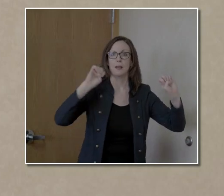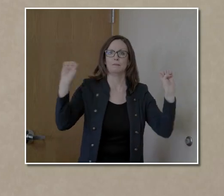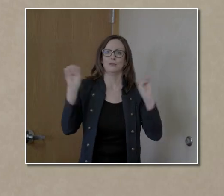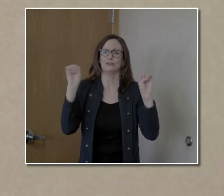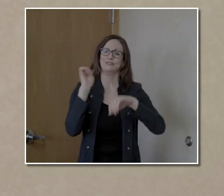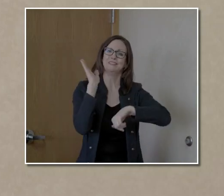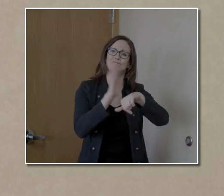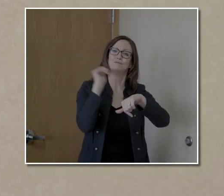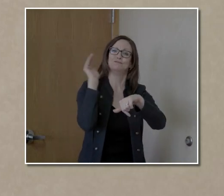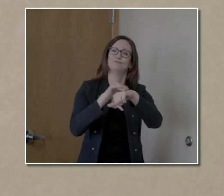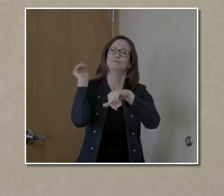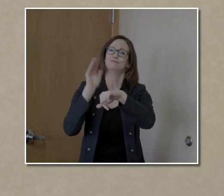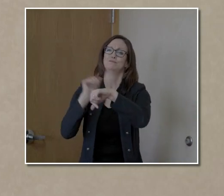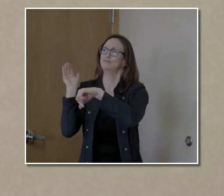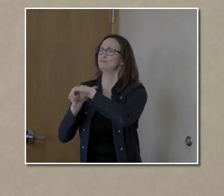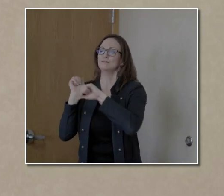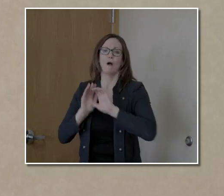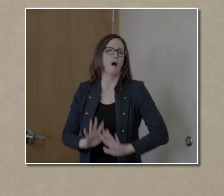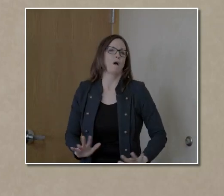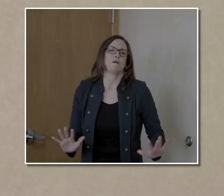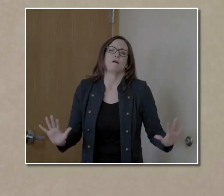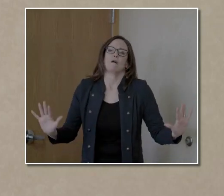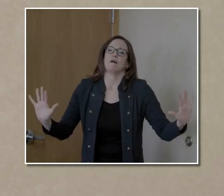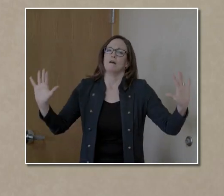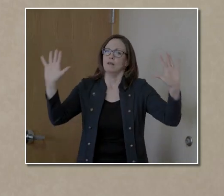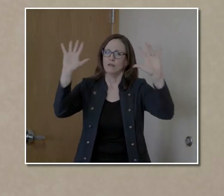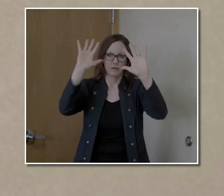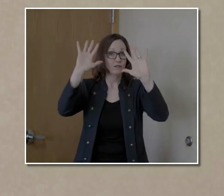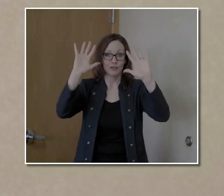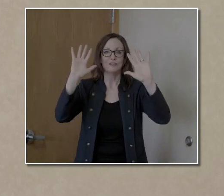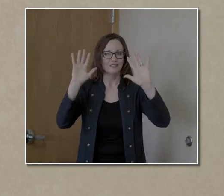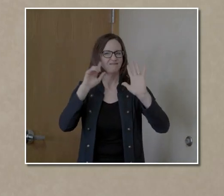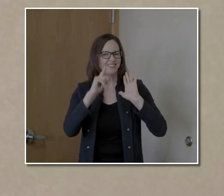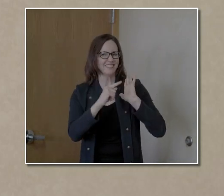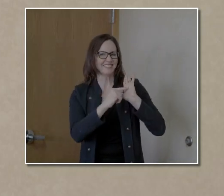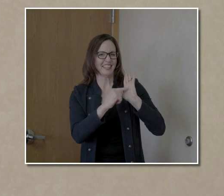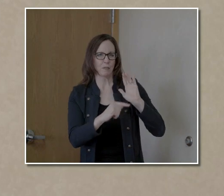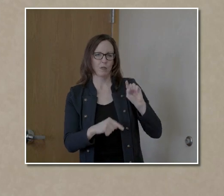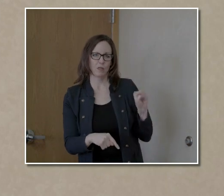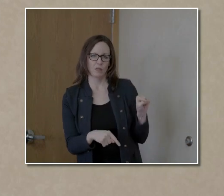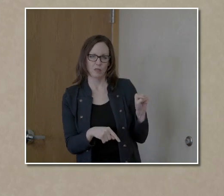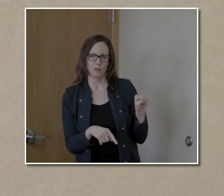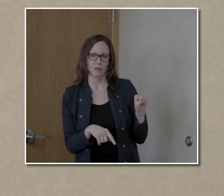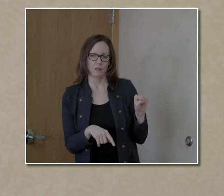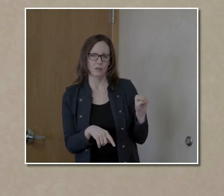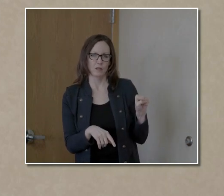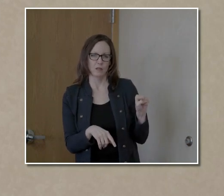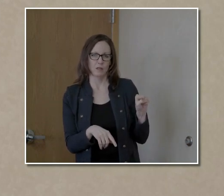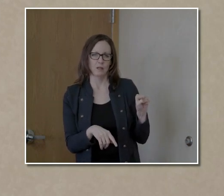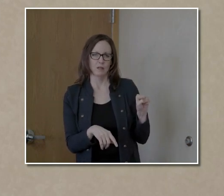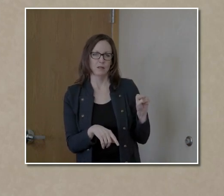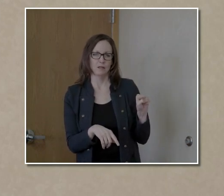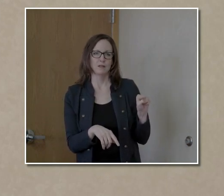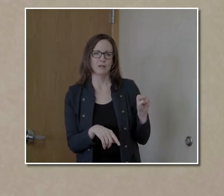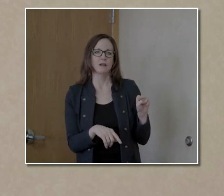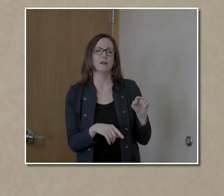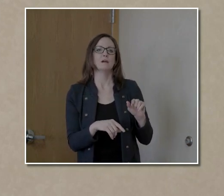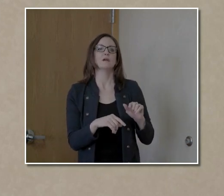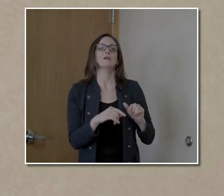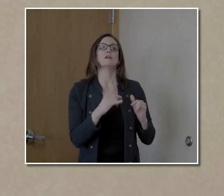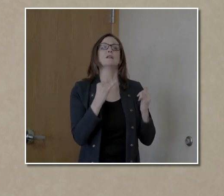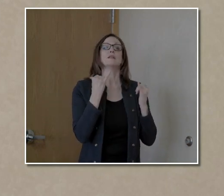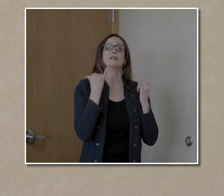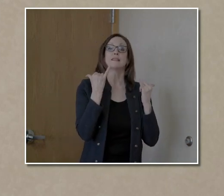own communities as citizen soldiers. It's very appealing to a number of Wisconsinites to participate and to help their